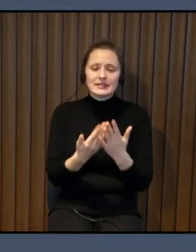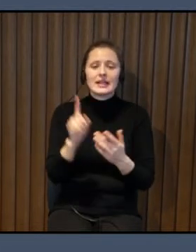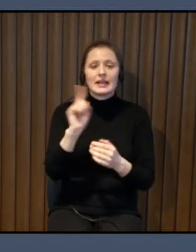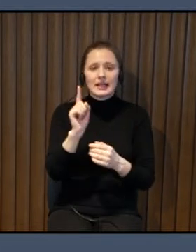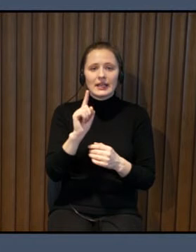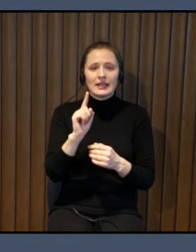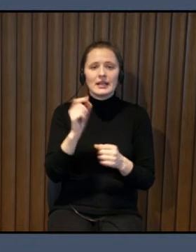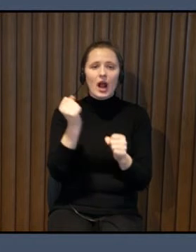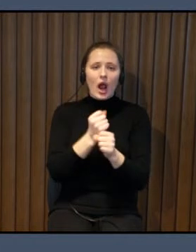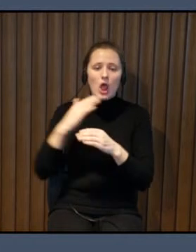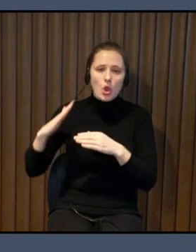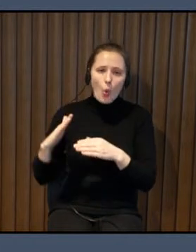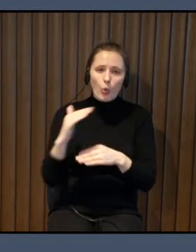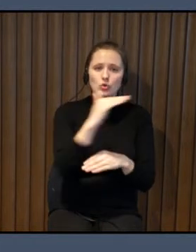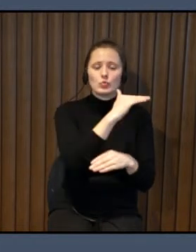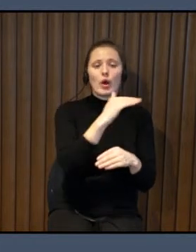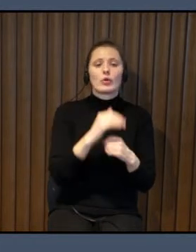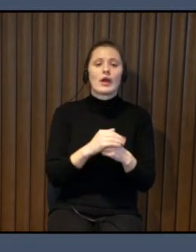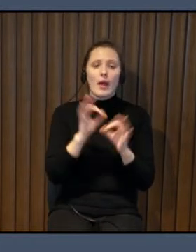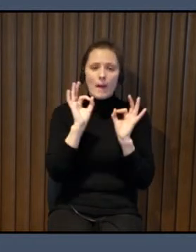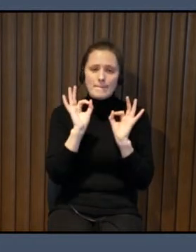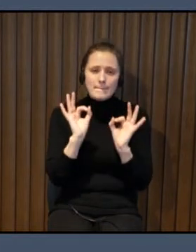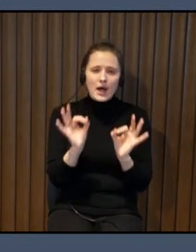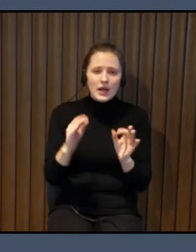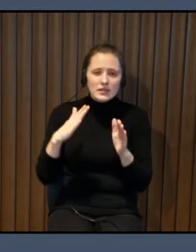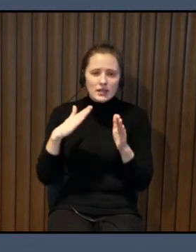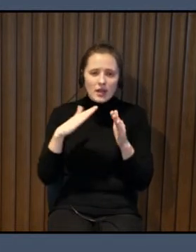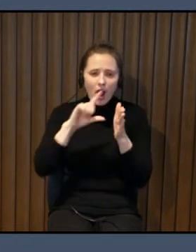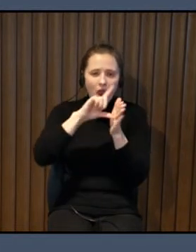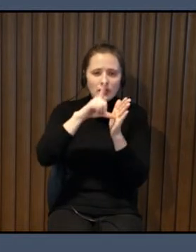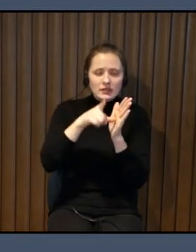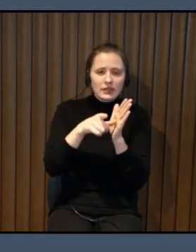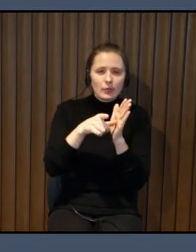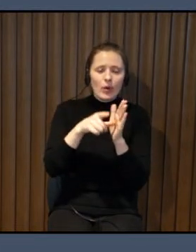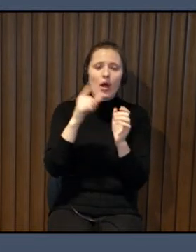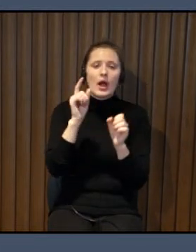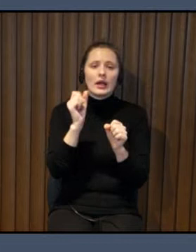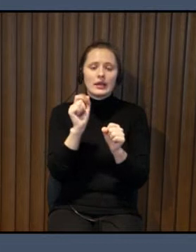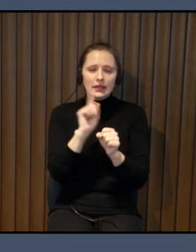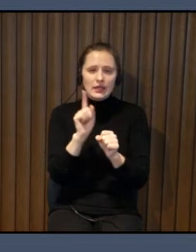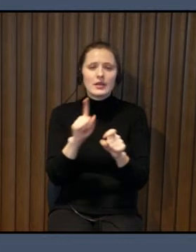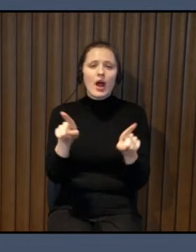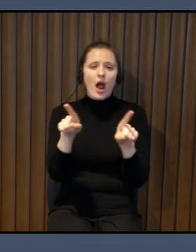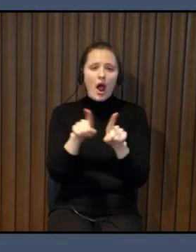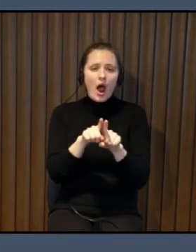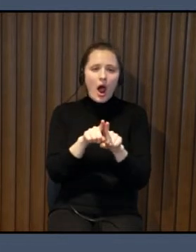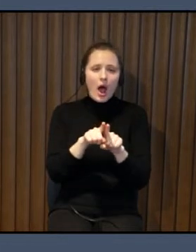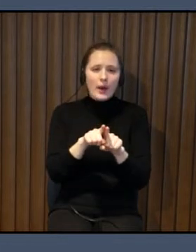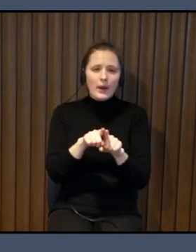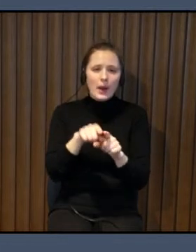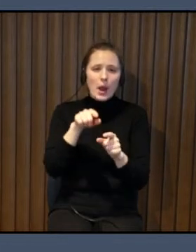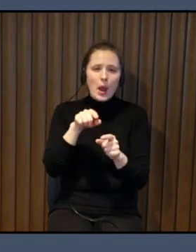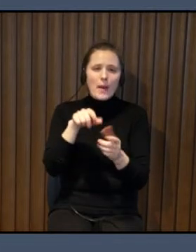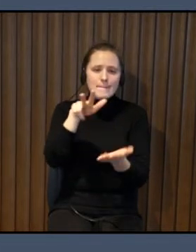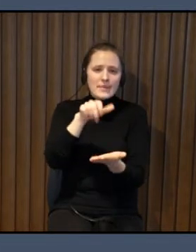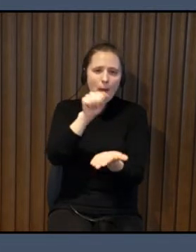have tried to talk about accessibility issues. The right angle is used for the